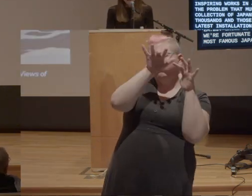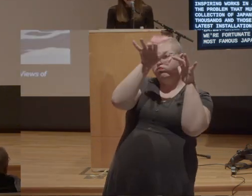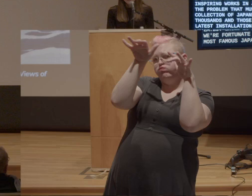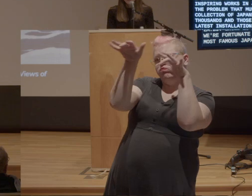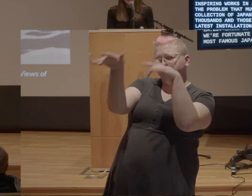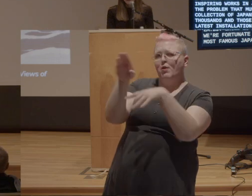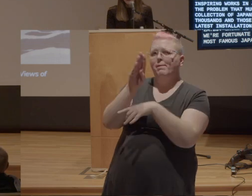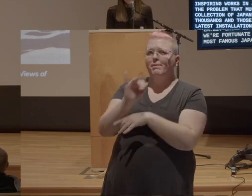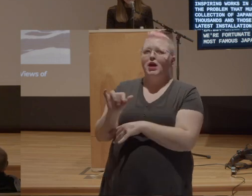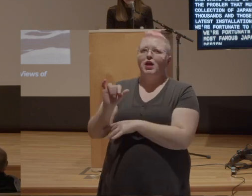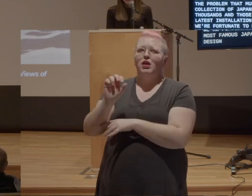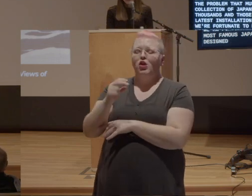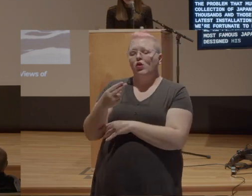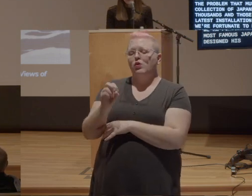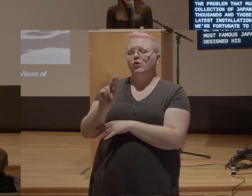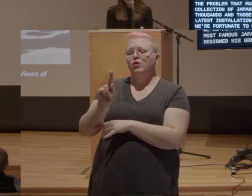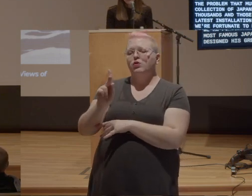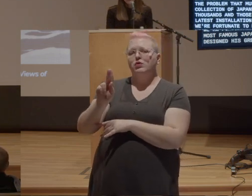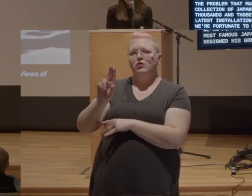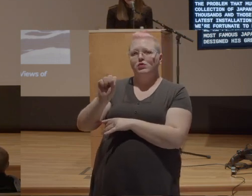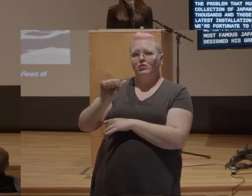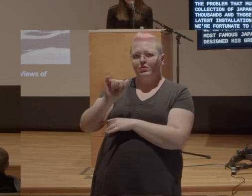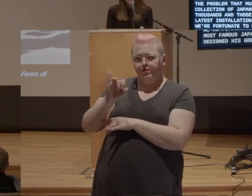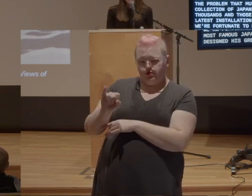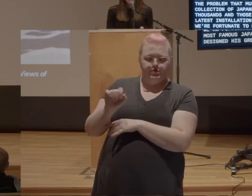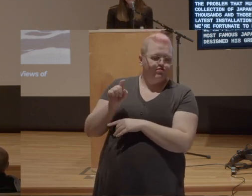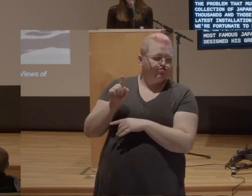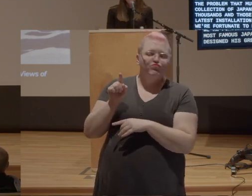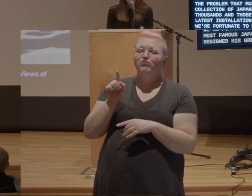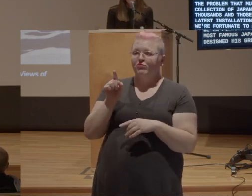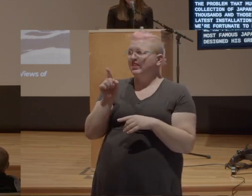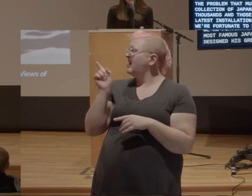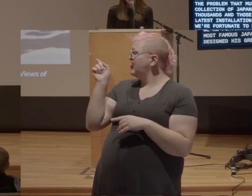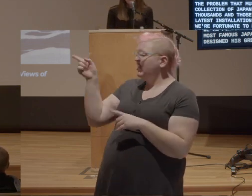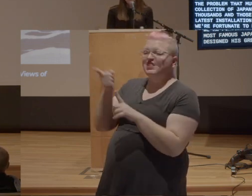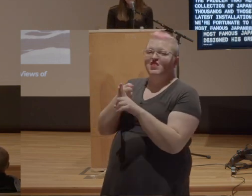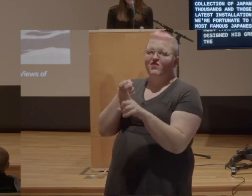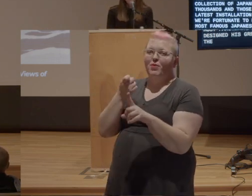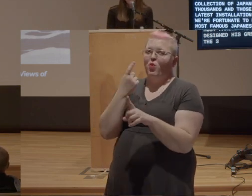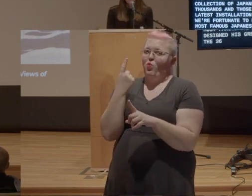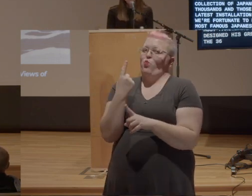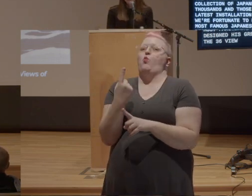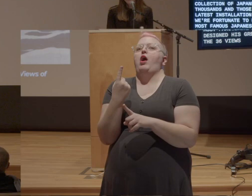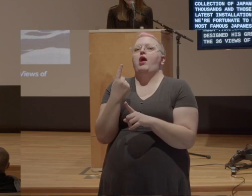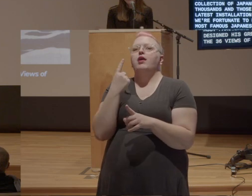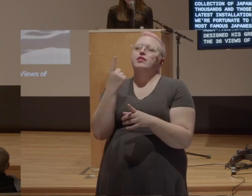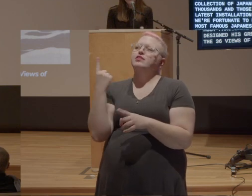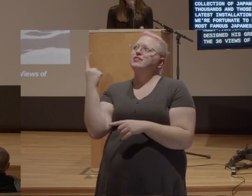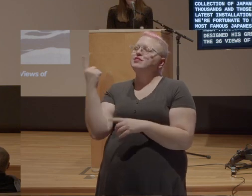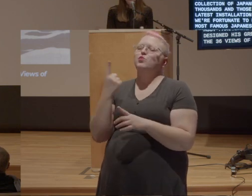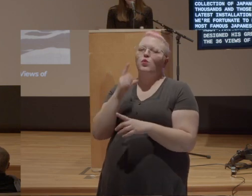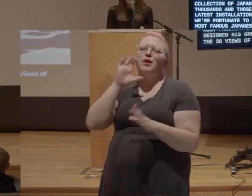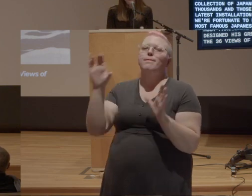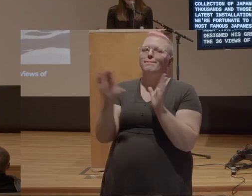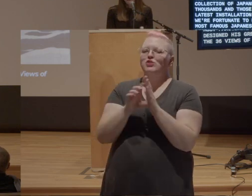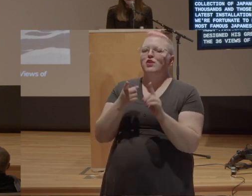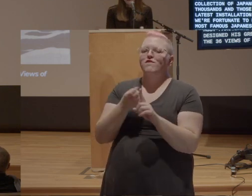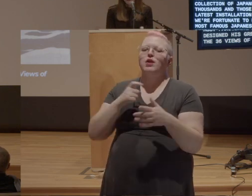Hokusai designed his Great Wave for a series of prints known as the 36 Views of Mount Fuji around